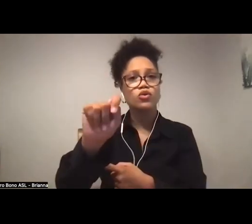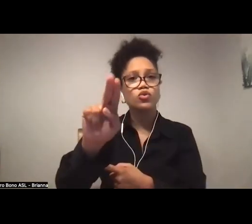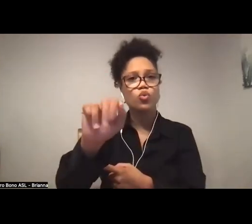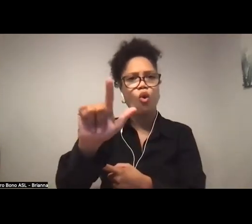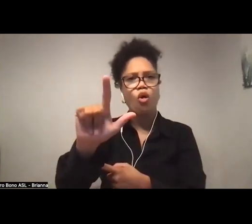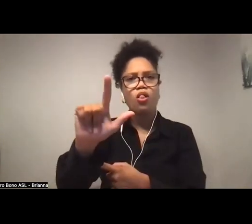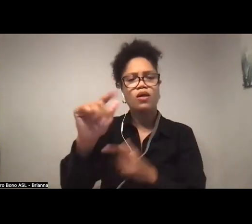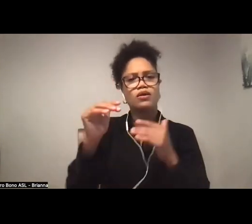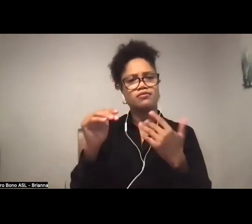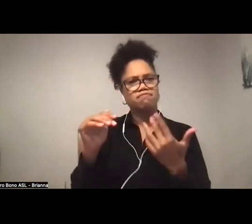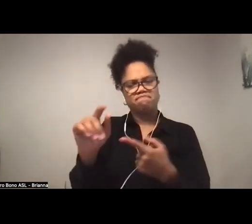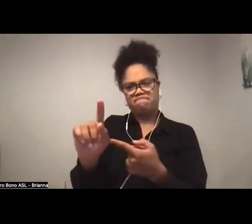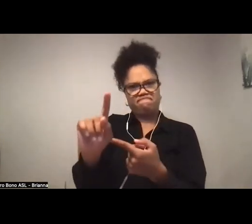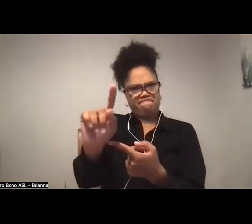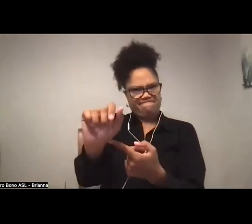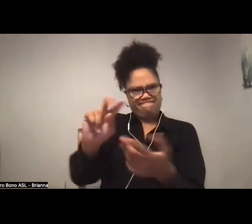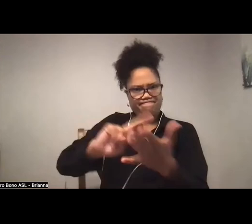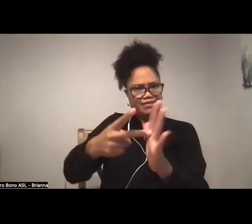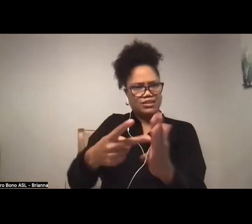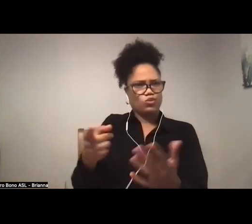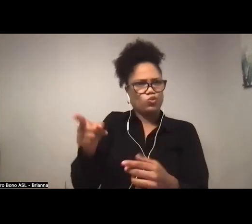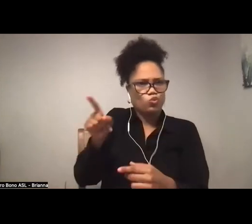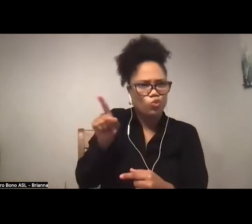Mutuality. What is she saying?